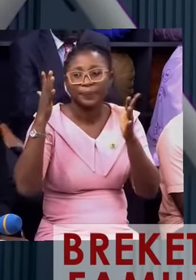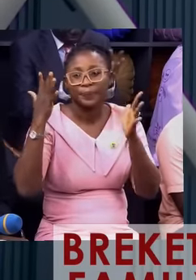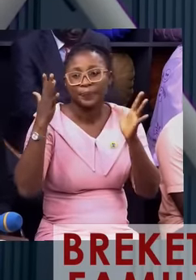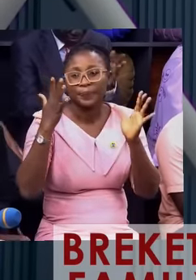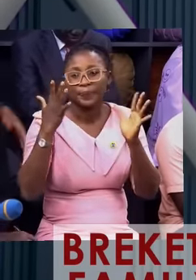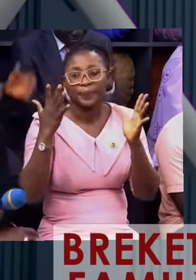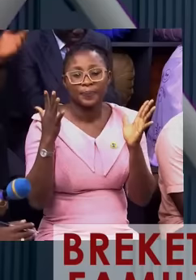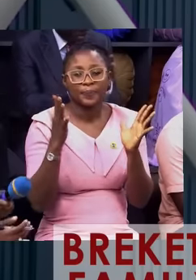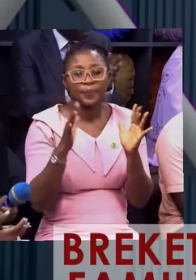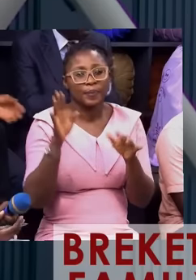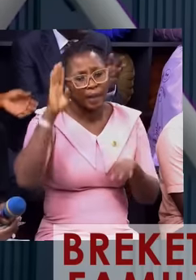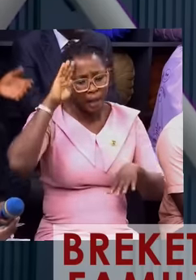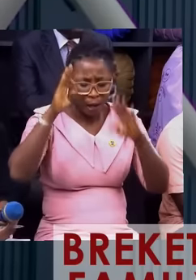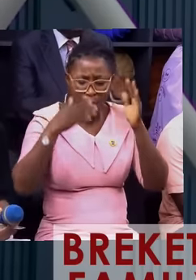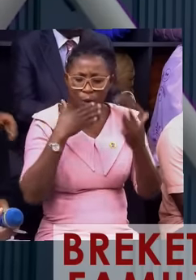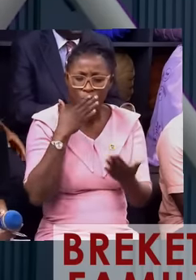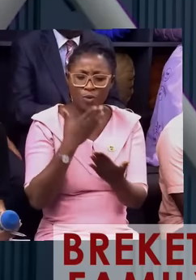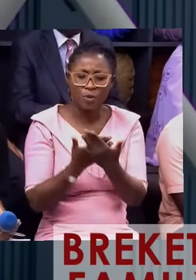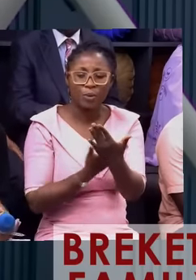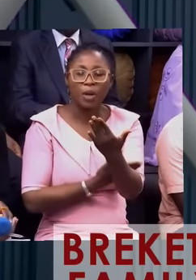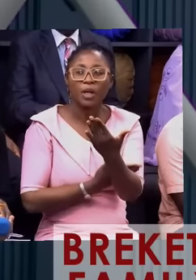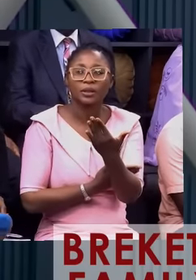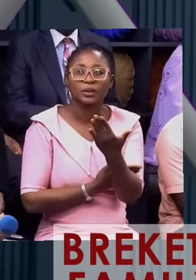cure hello good